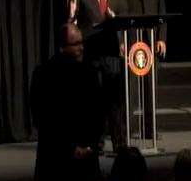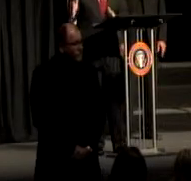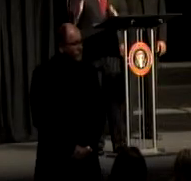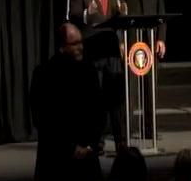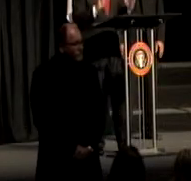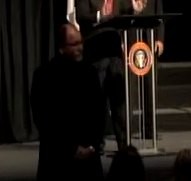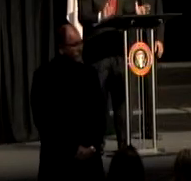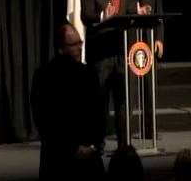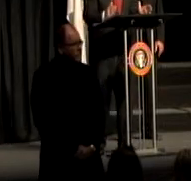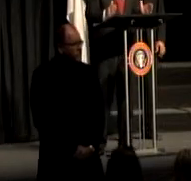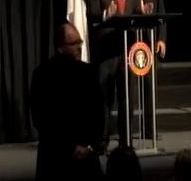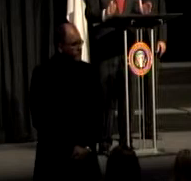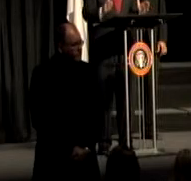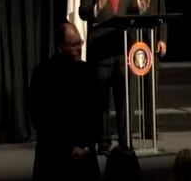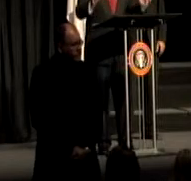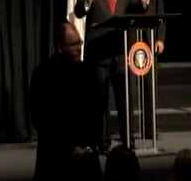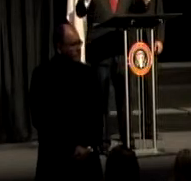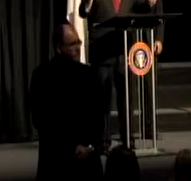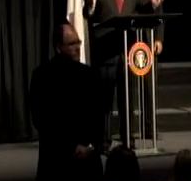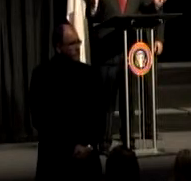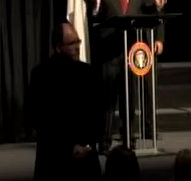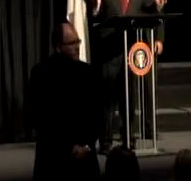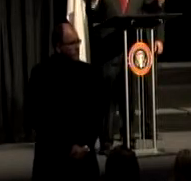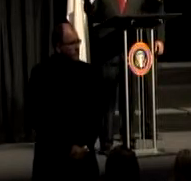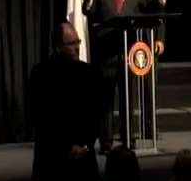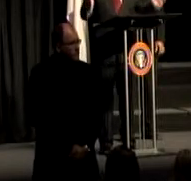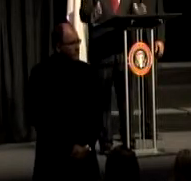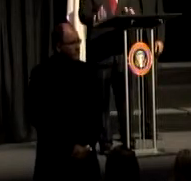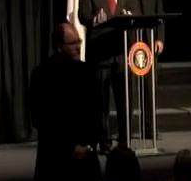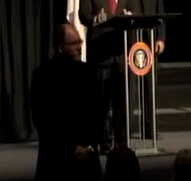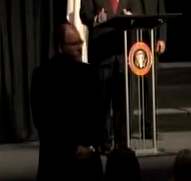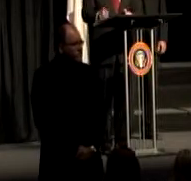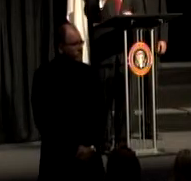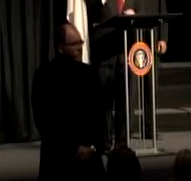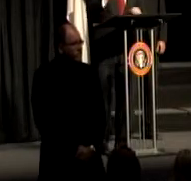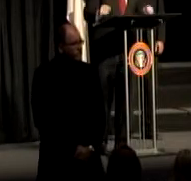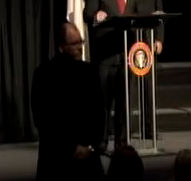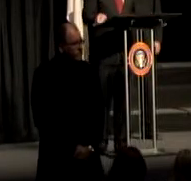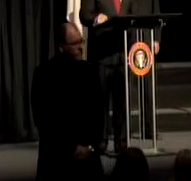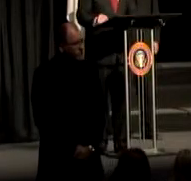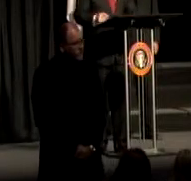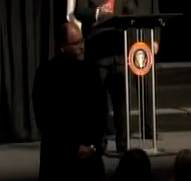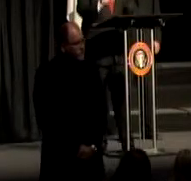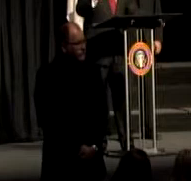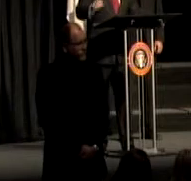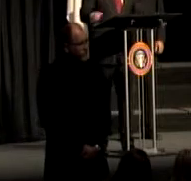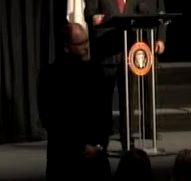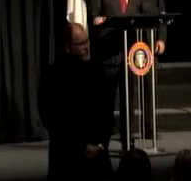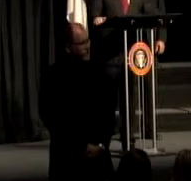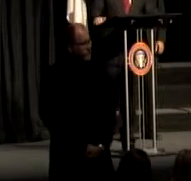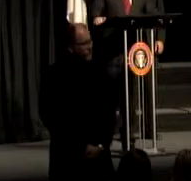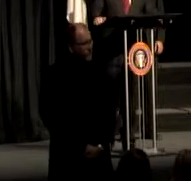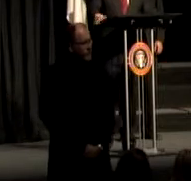it is very simply we need the body of Christ to do one thing to